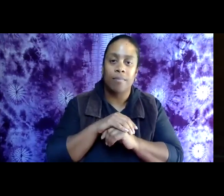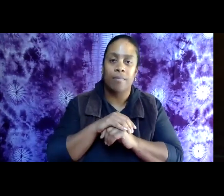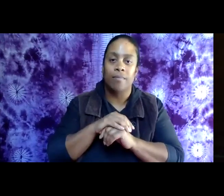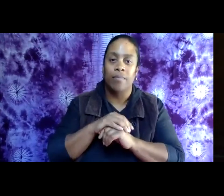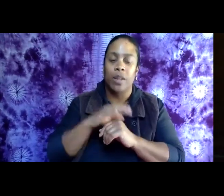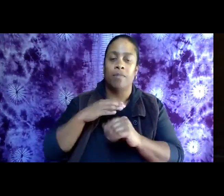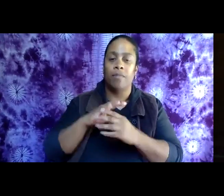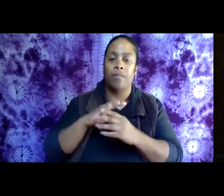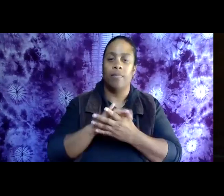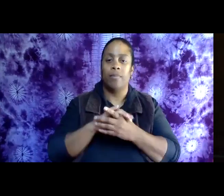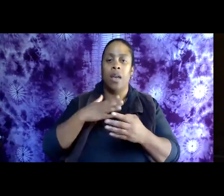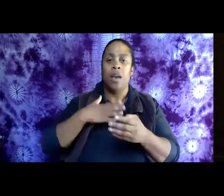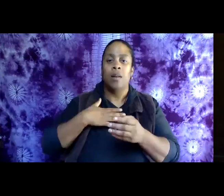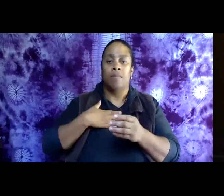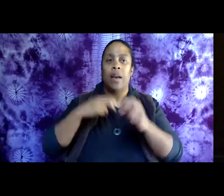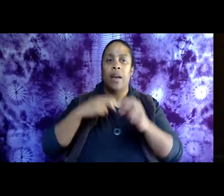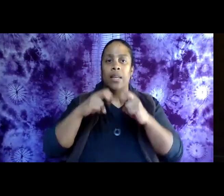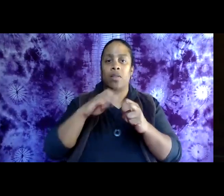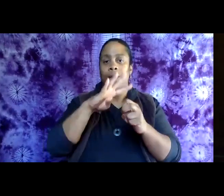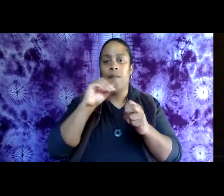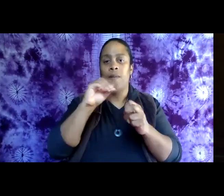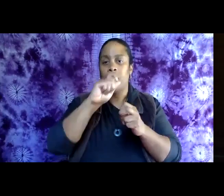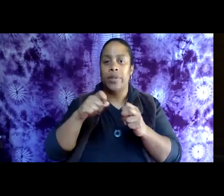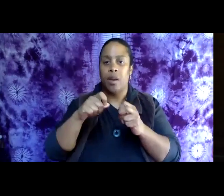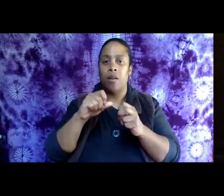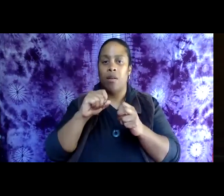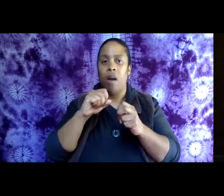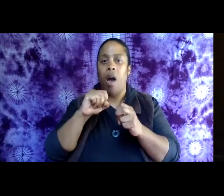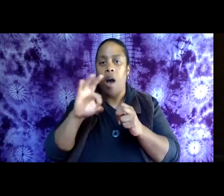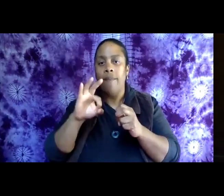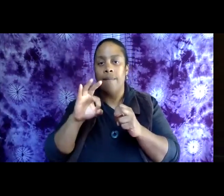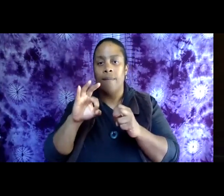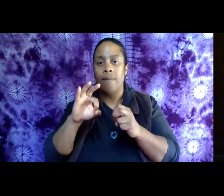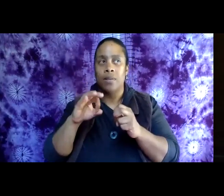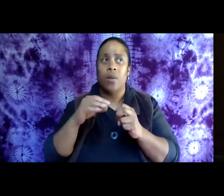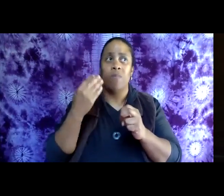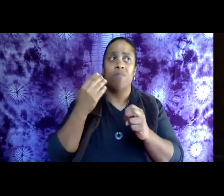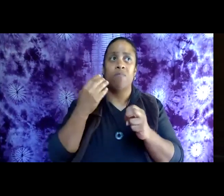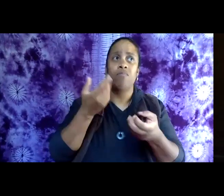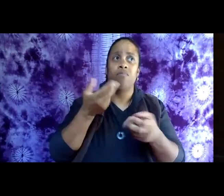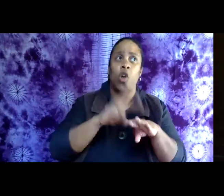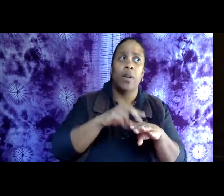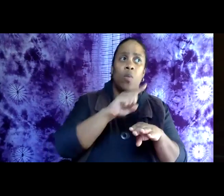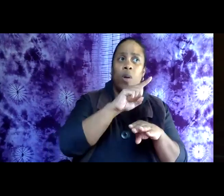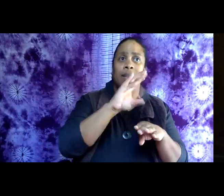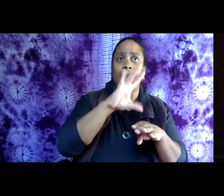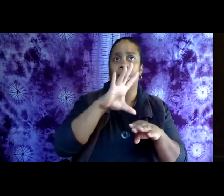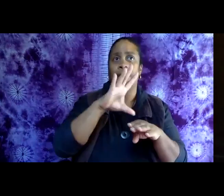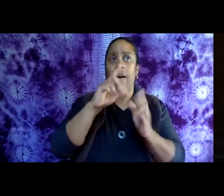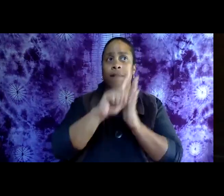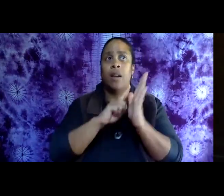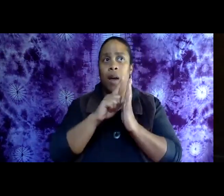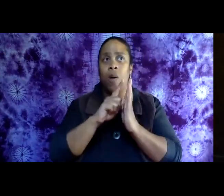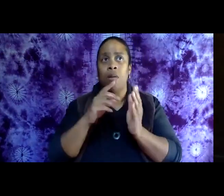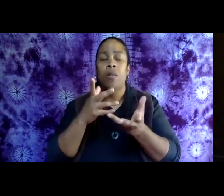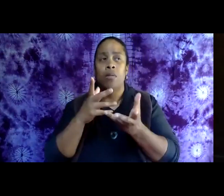LaureliShimayo.com. My sessions are 40% off being here today. So instead of $175 an hour, they are $100 an hour. If you're BIPOC, instead of $100 an